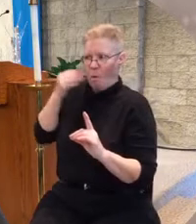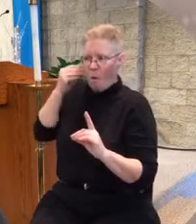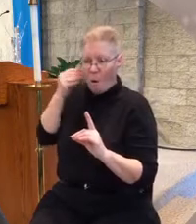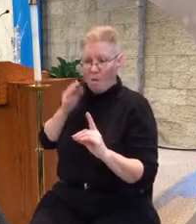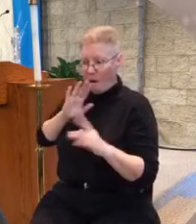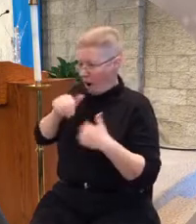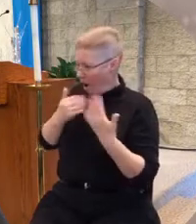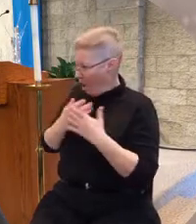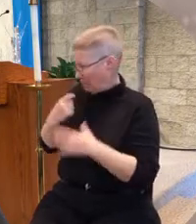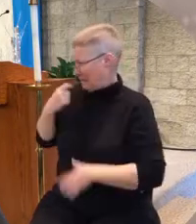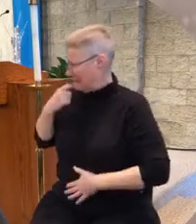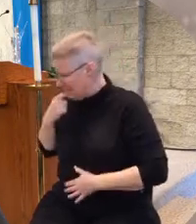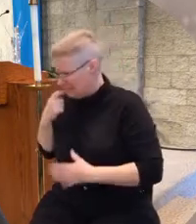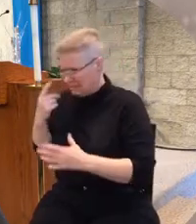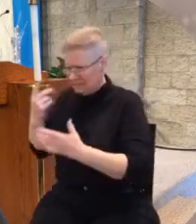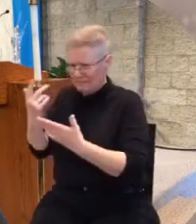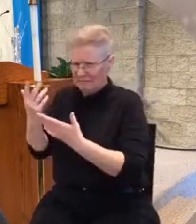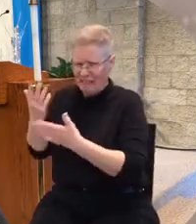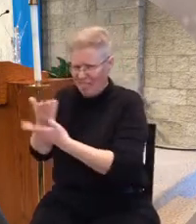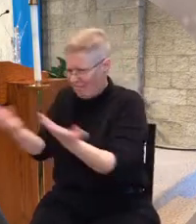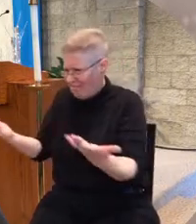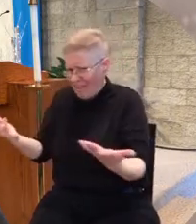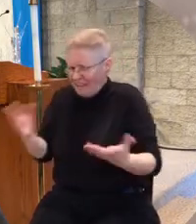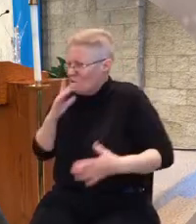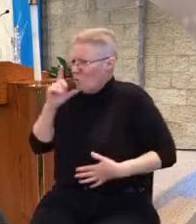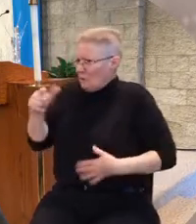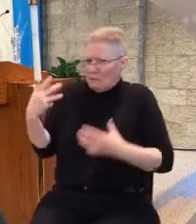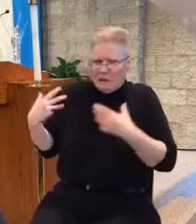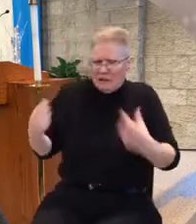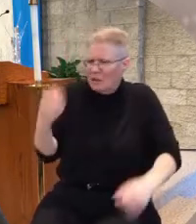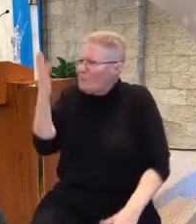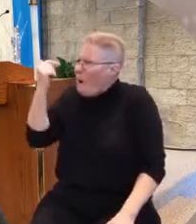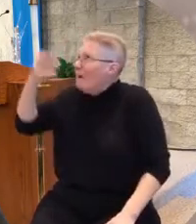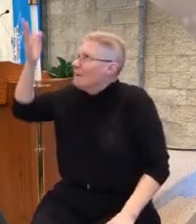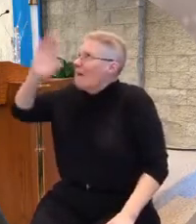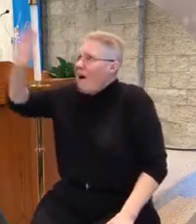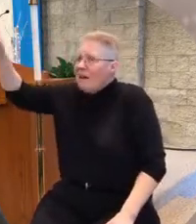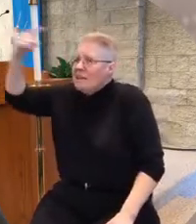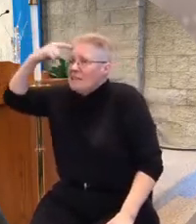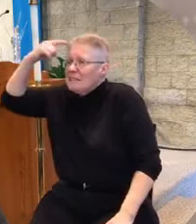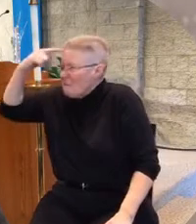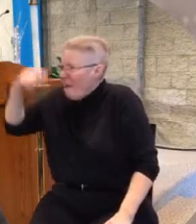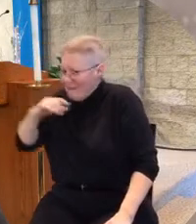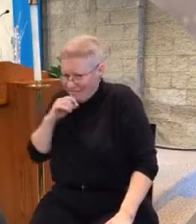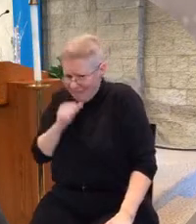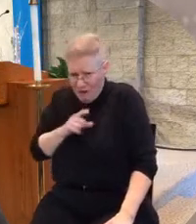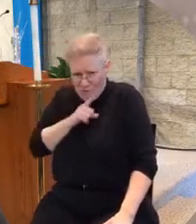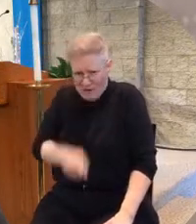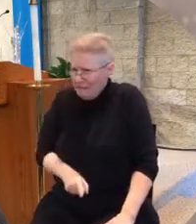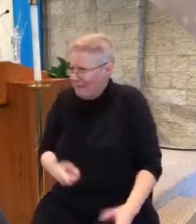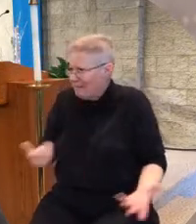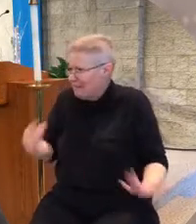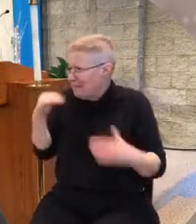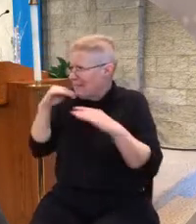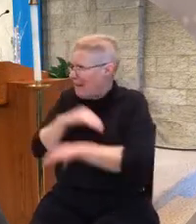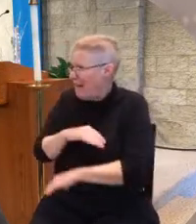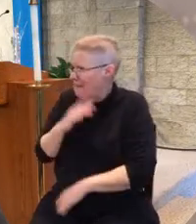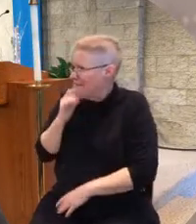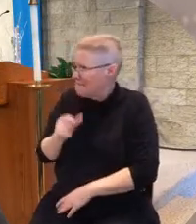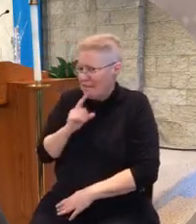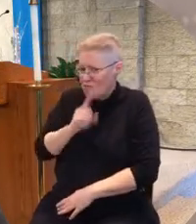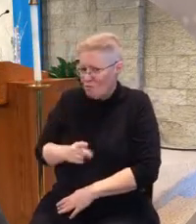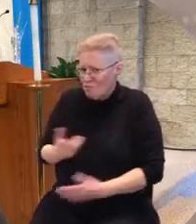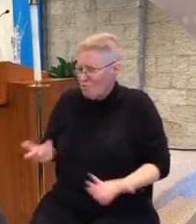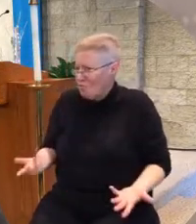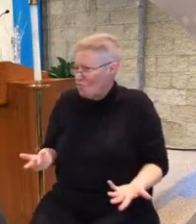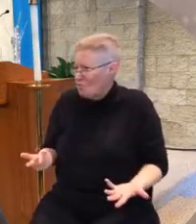be healed because in the mind of God, they don't even exist. Say it's a lie. It doesn't exist. It's not true.